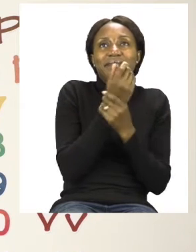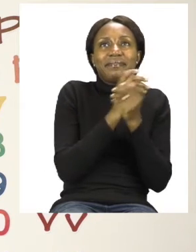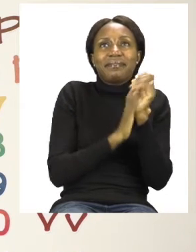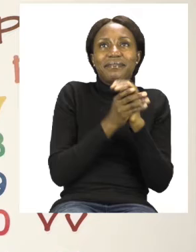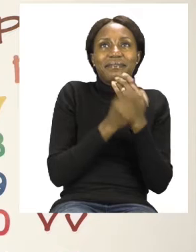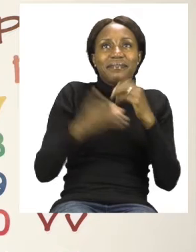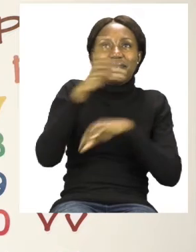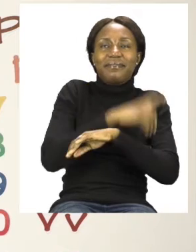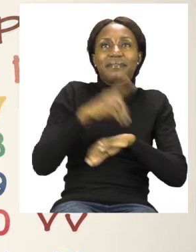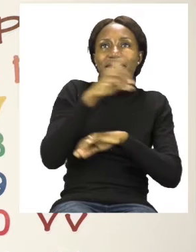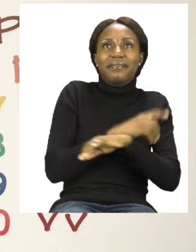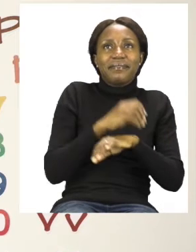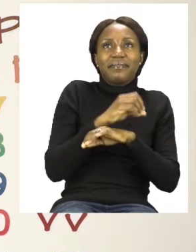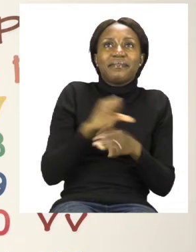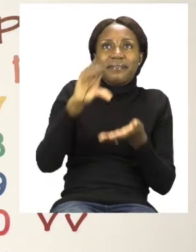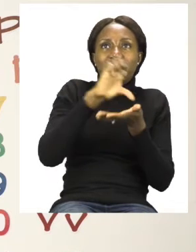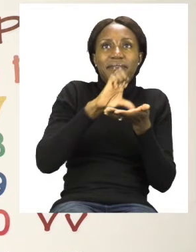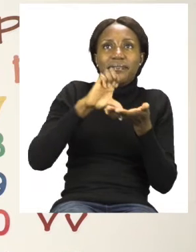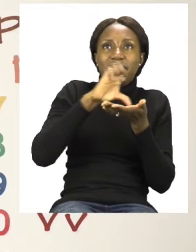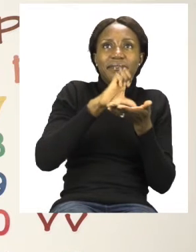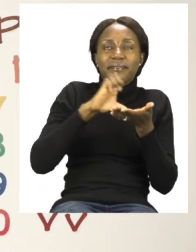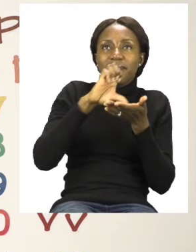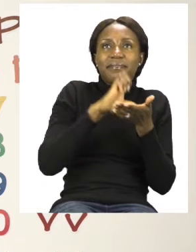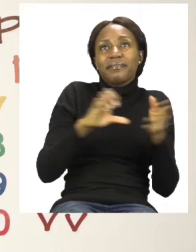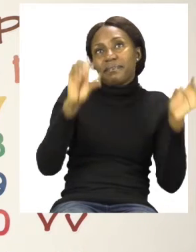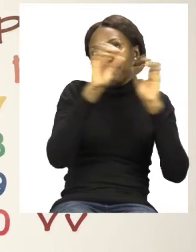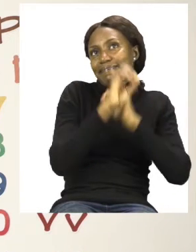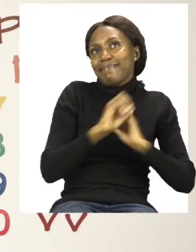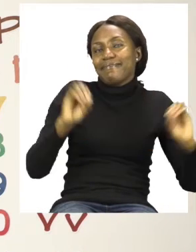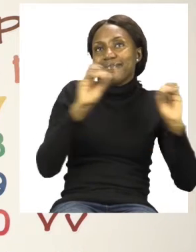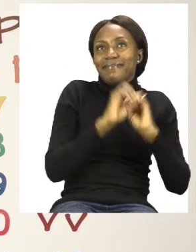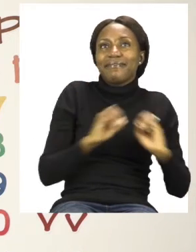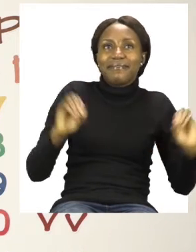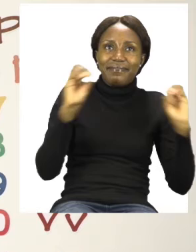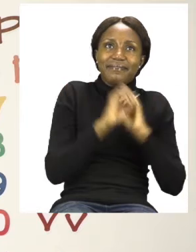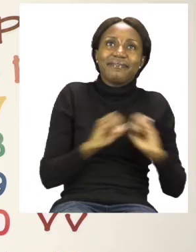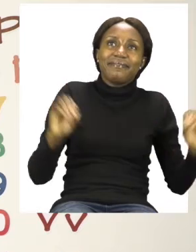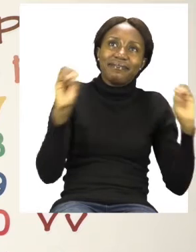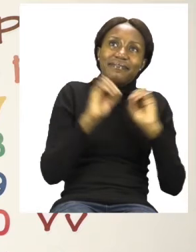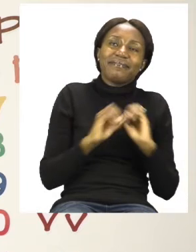Sanitize every day so the germs can stay